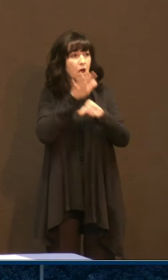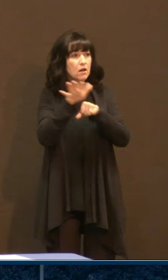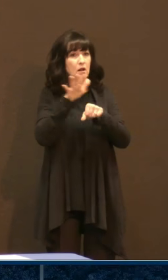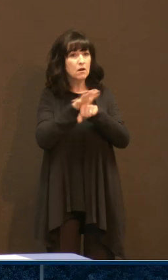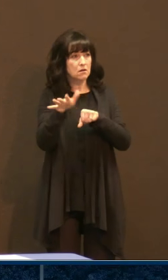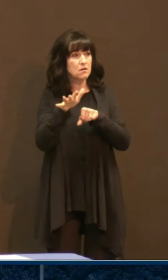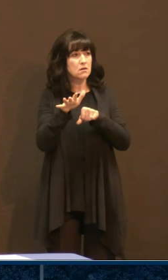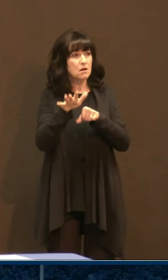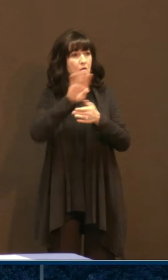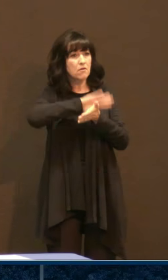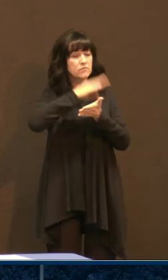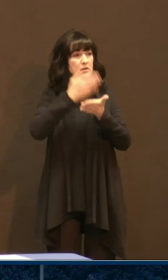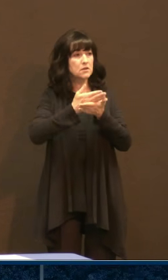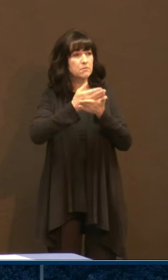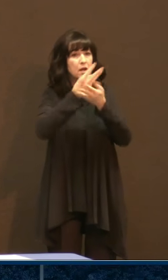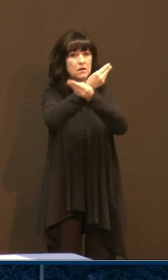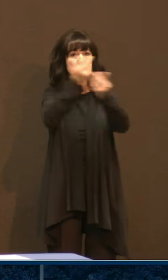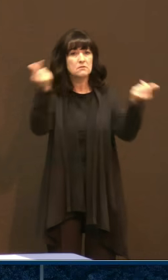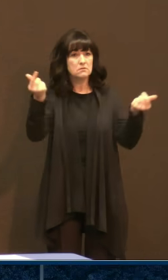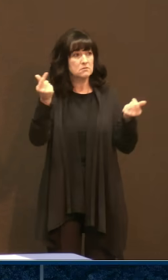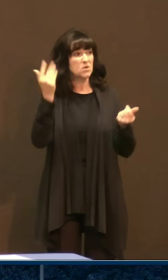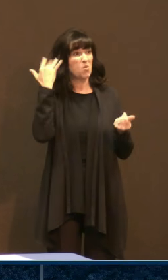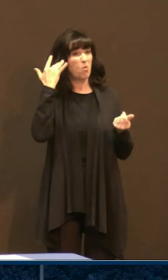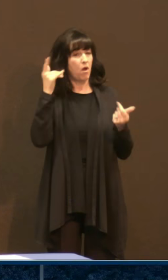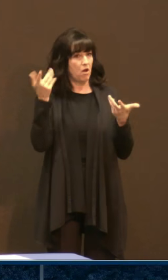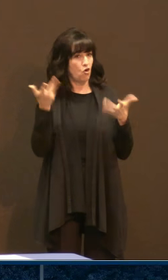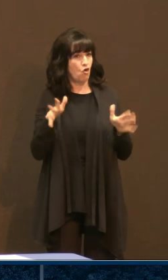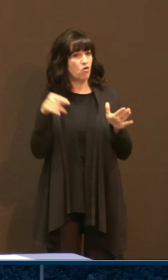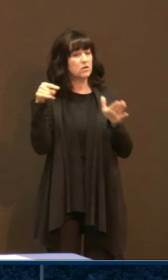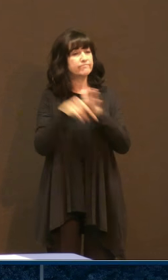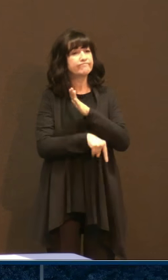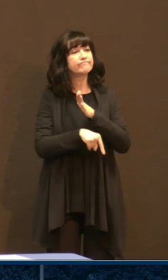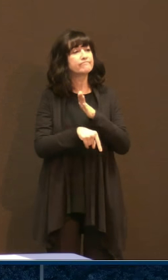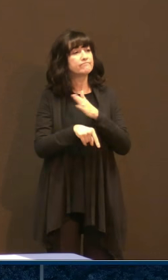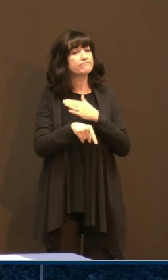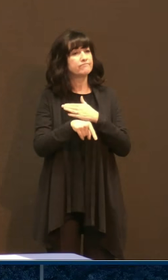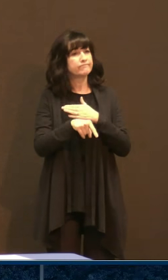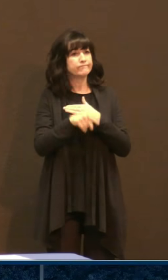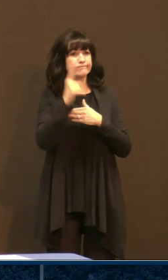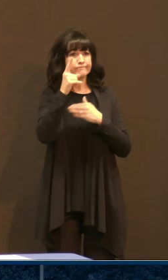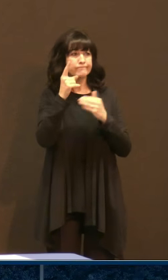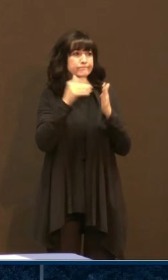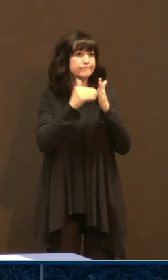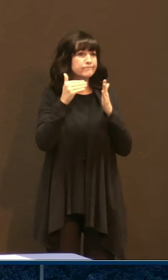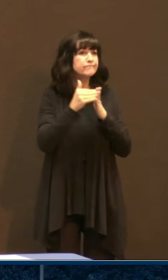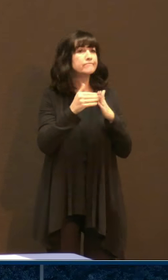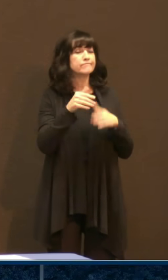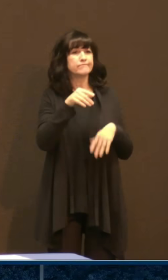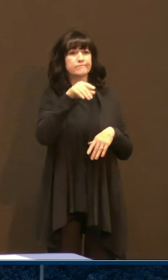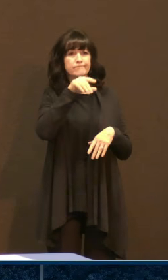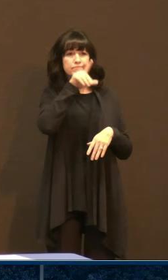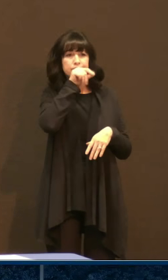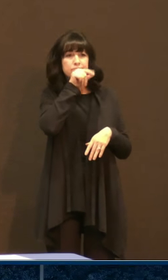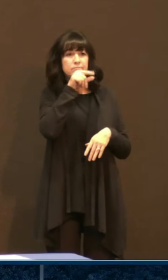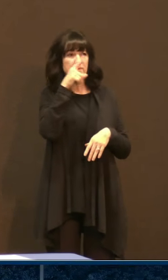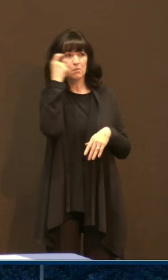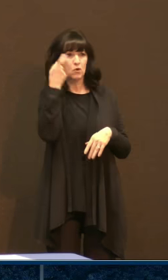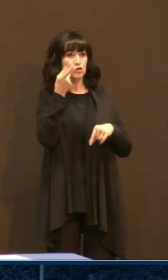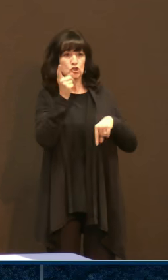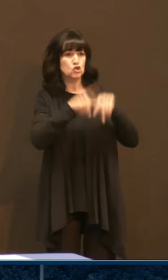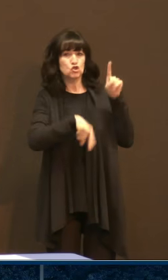apparently euthanizing a couple million birds because they don't have the manpower to handle them. Do you have any insights on worker attendance or food supply